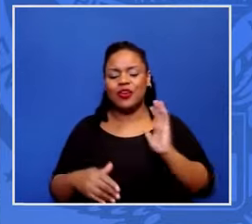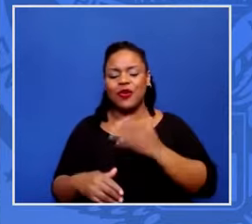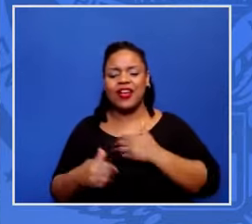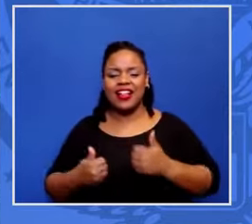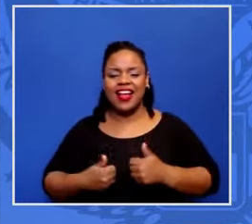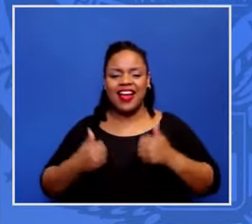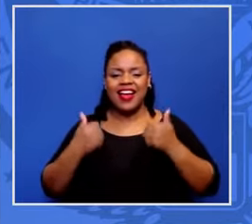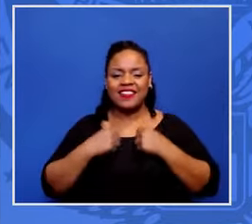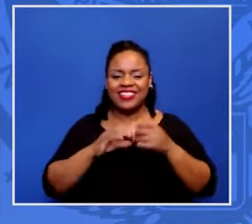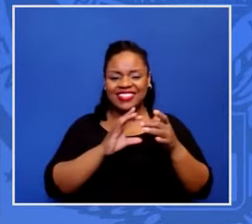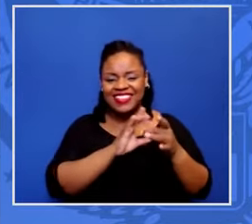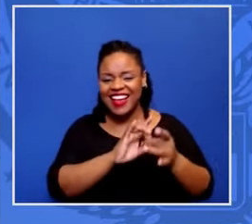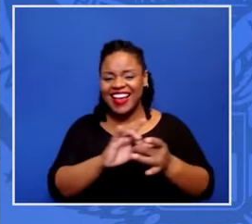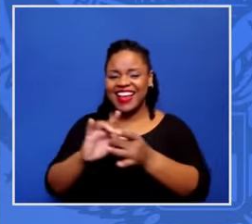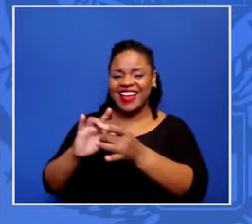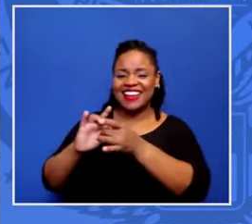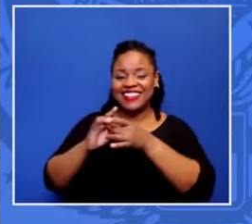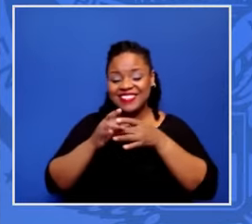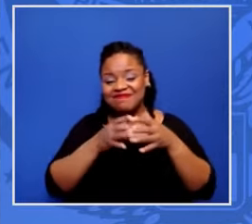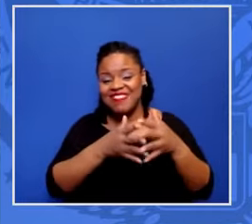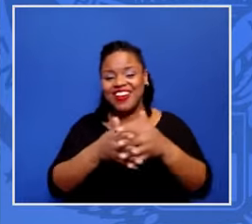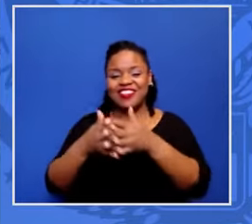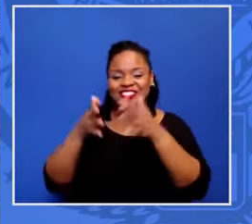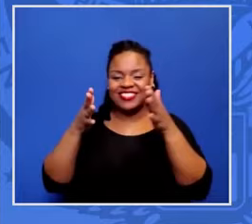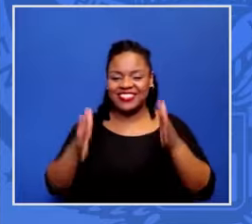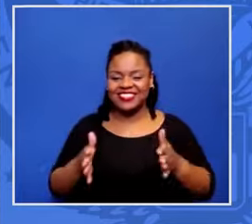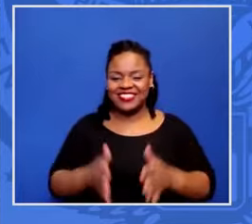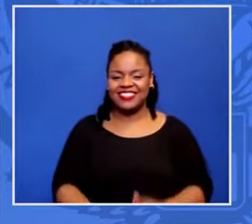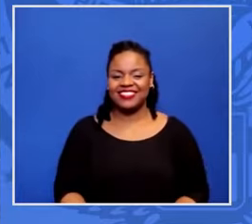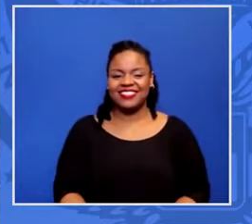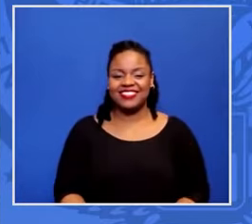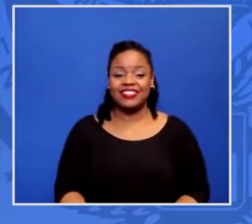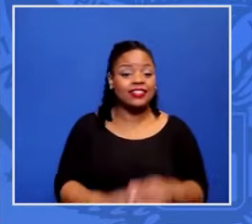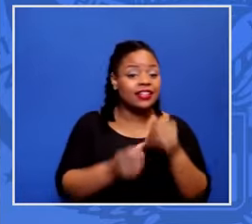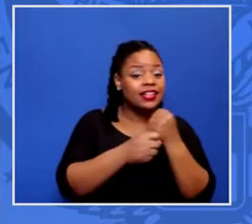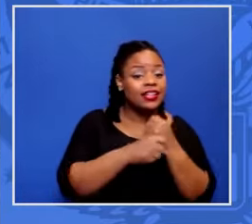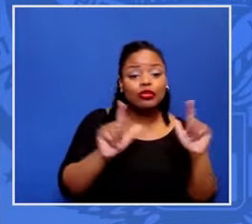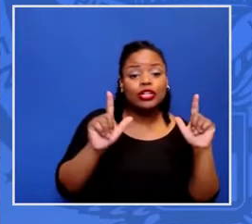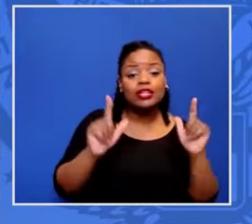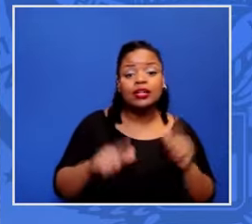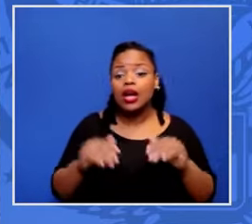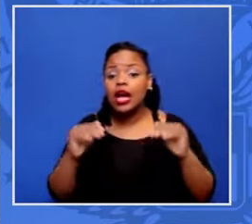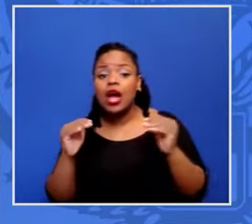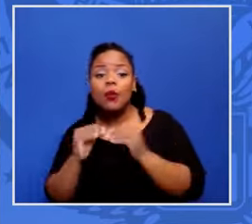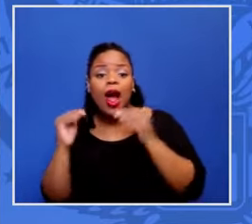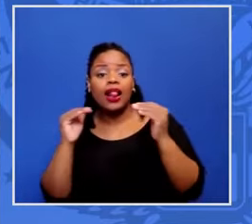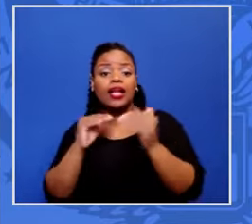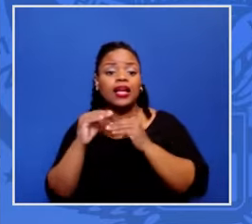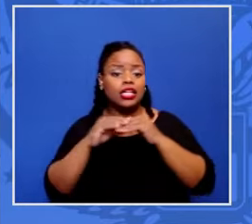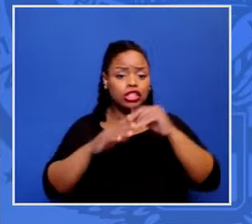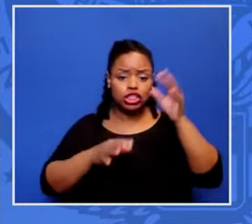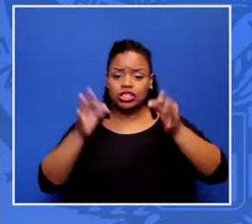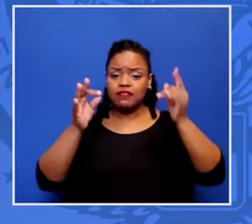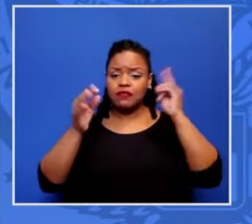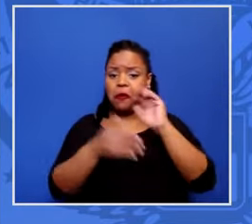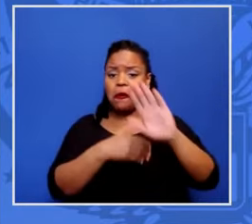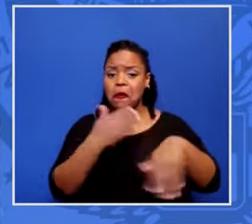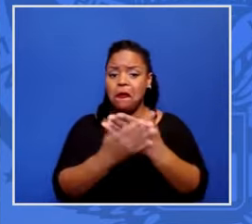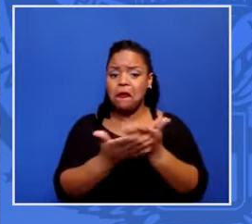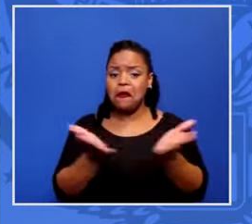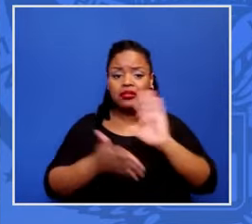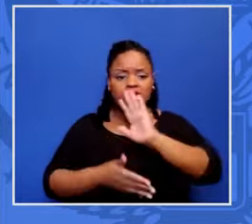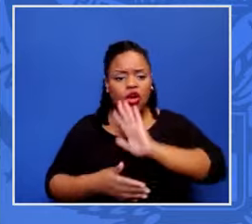Liberty, equality, and justice for all. All across America. Shine on. No matter who you are or where you're from.